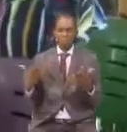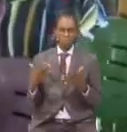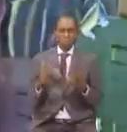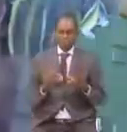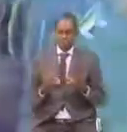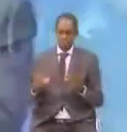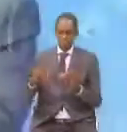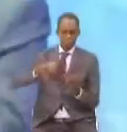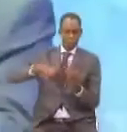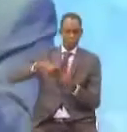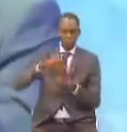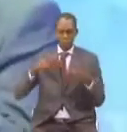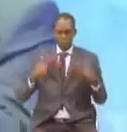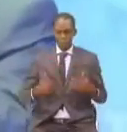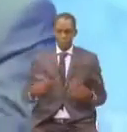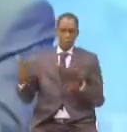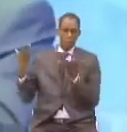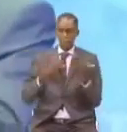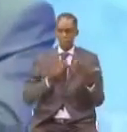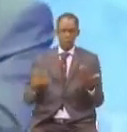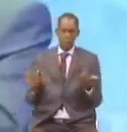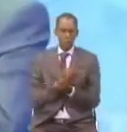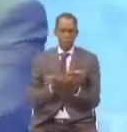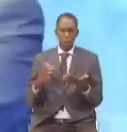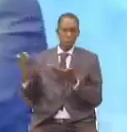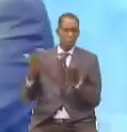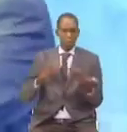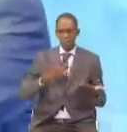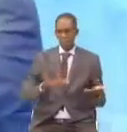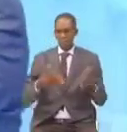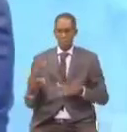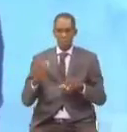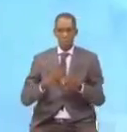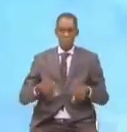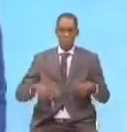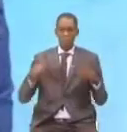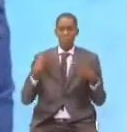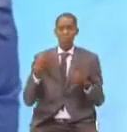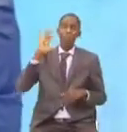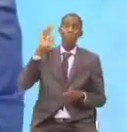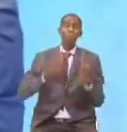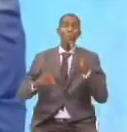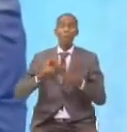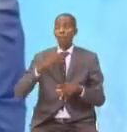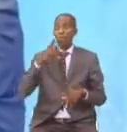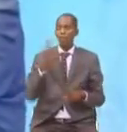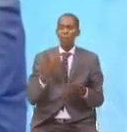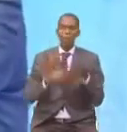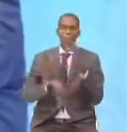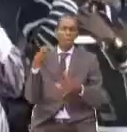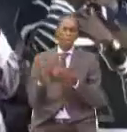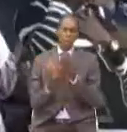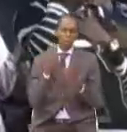body, causing destruction and causing death in the lives of the people, I command you, come out in Jesus'